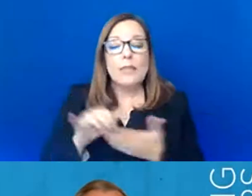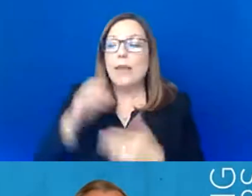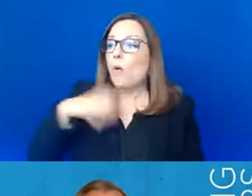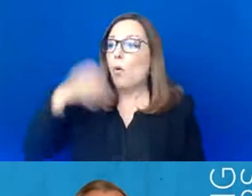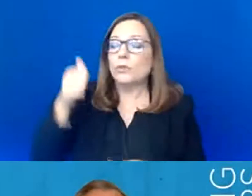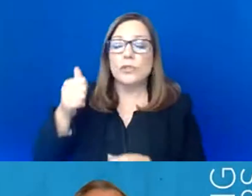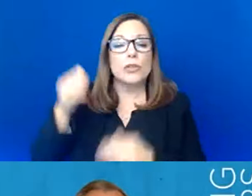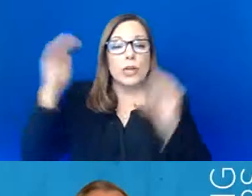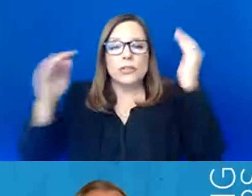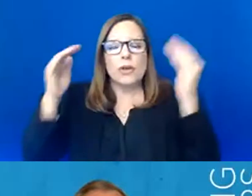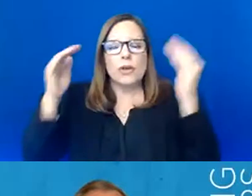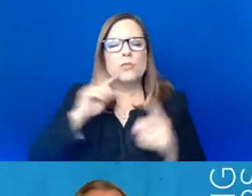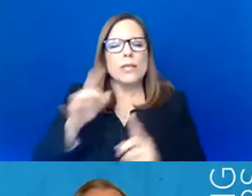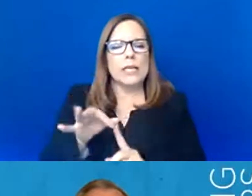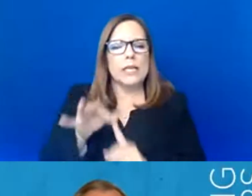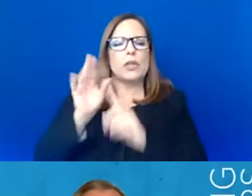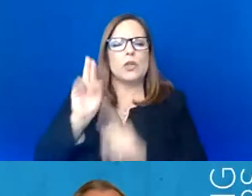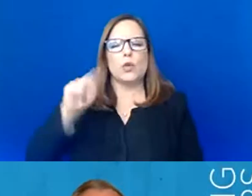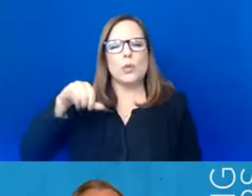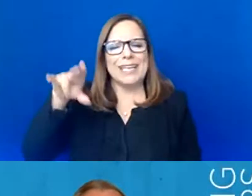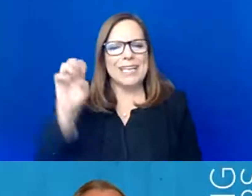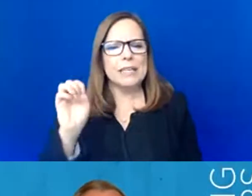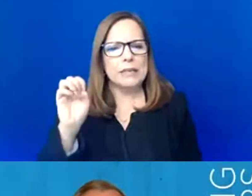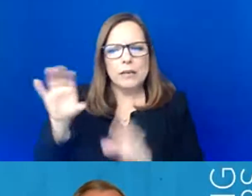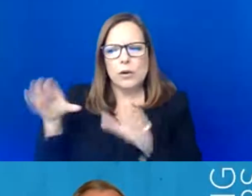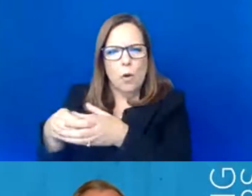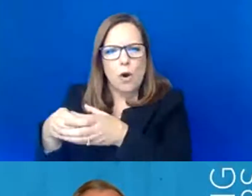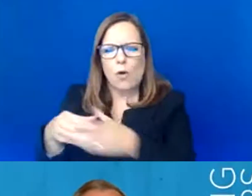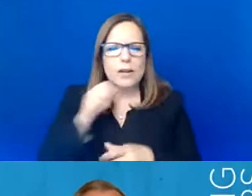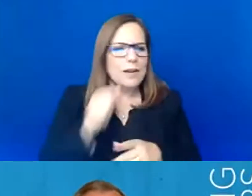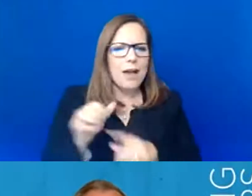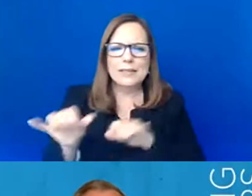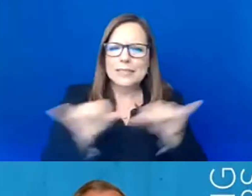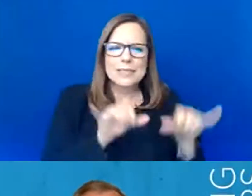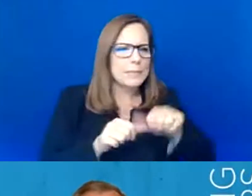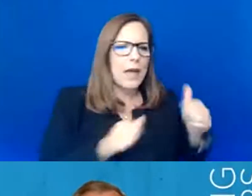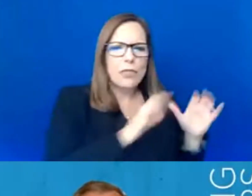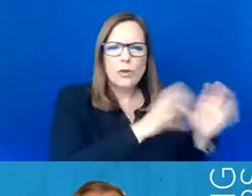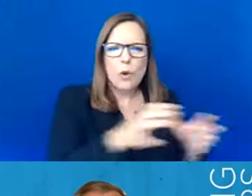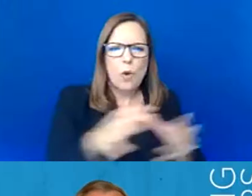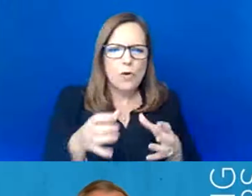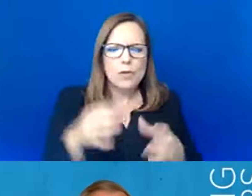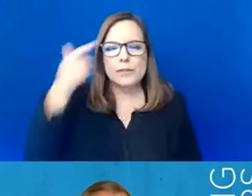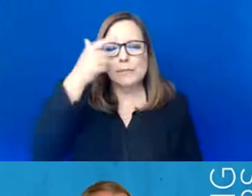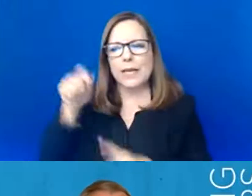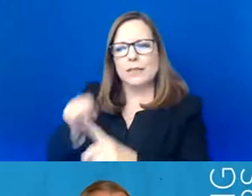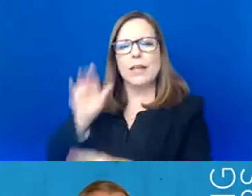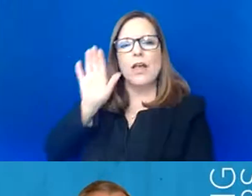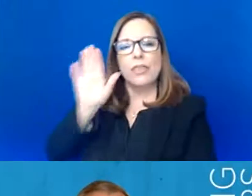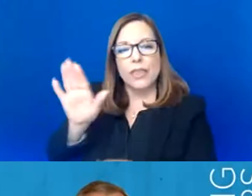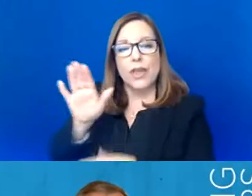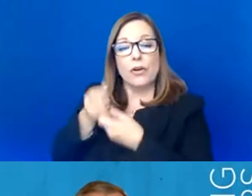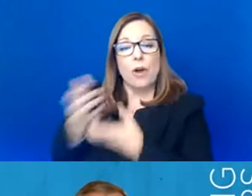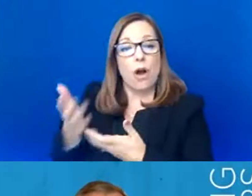cohort. They really need to be treated differently than the other cohorts because economic issues are the primary cause of